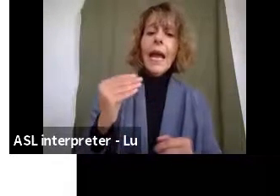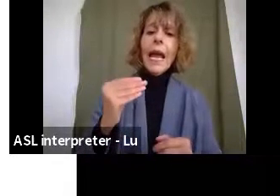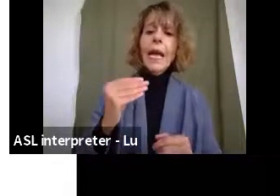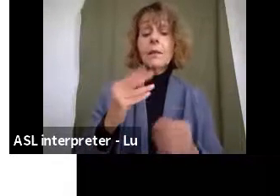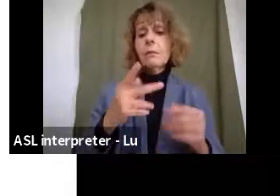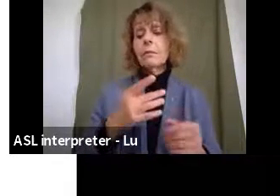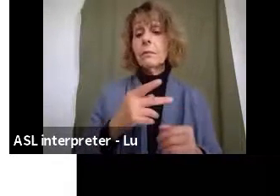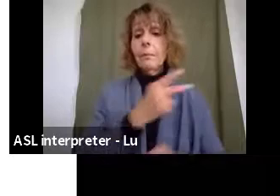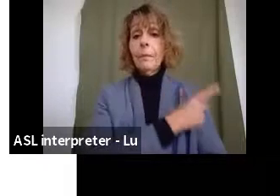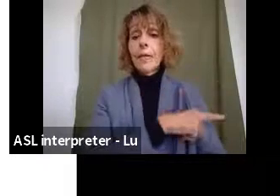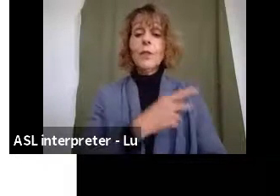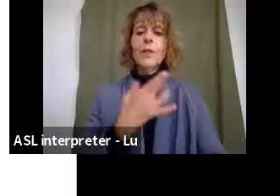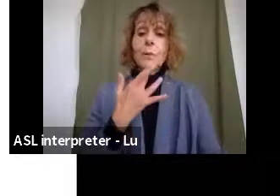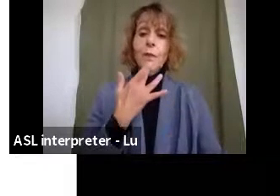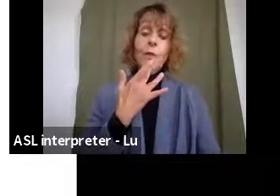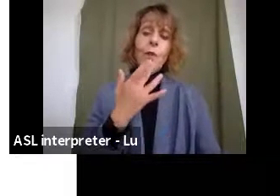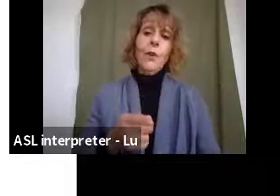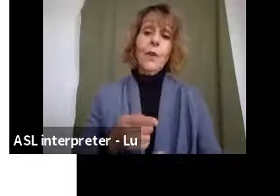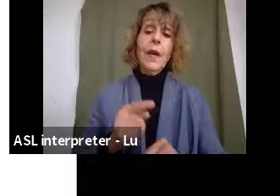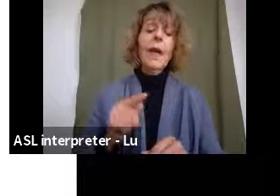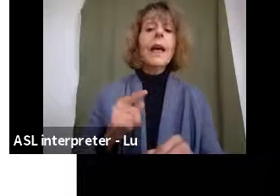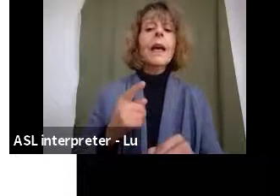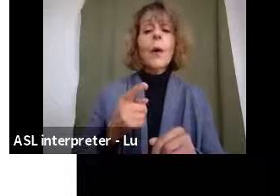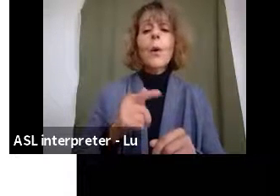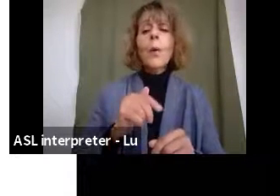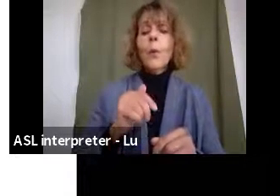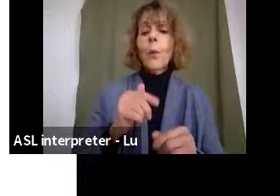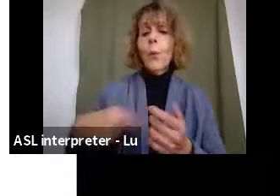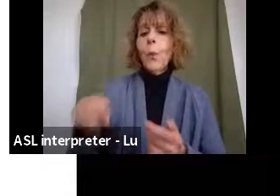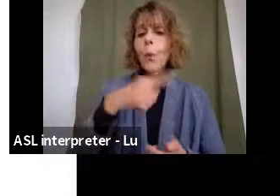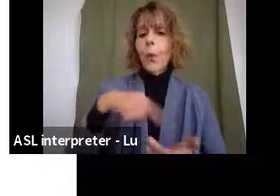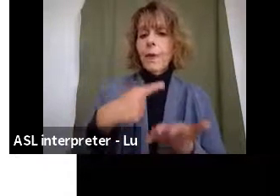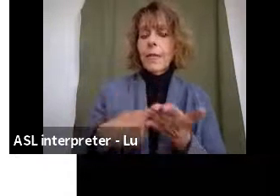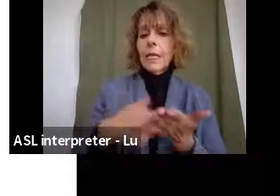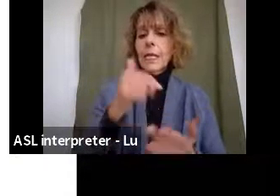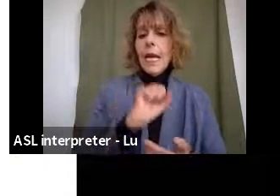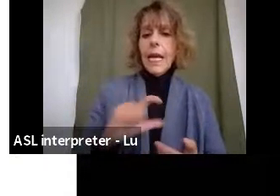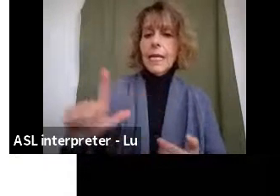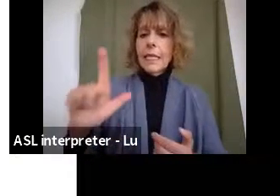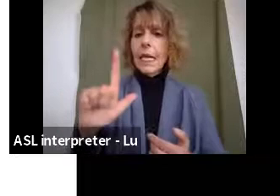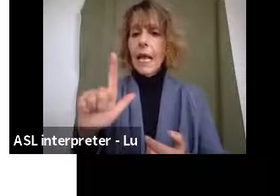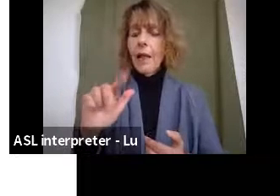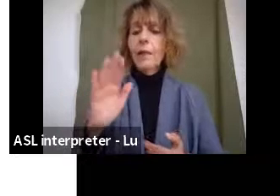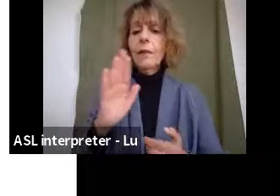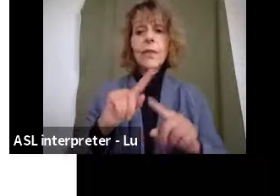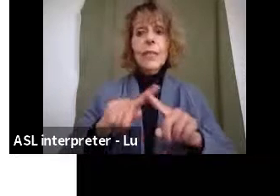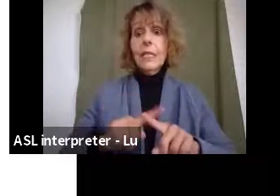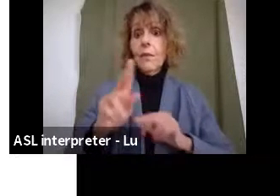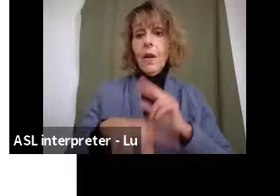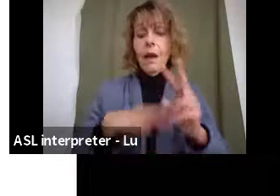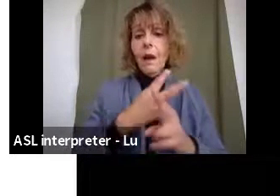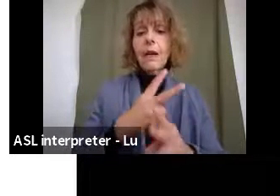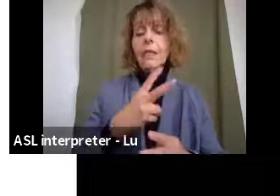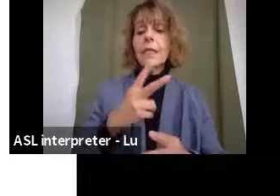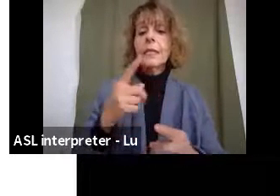are deaf blind. There's sign language for people who, it's called plain signed English. So it really has to